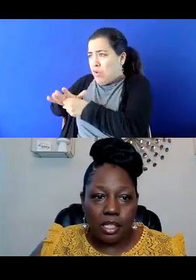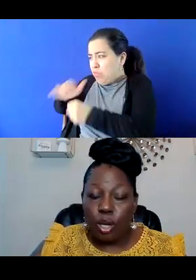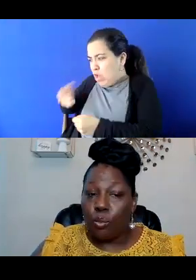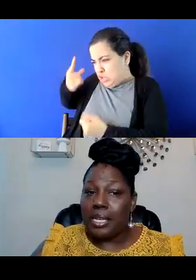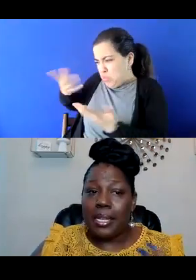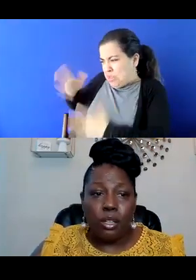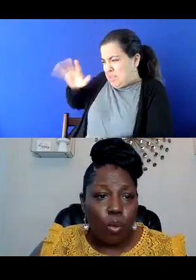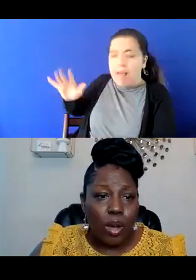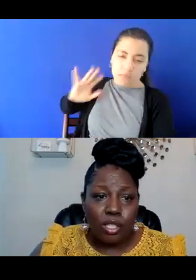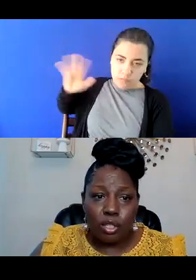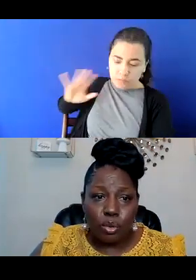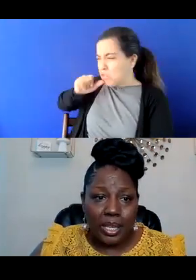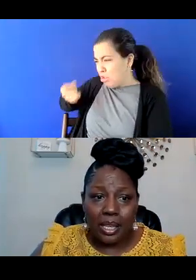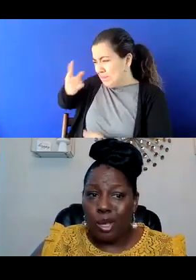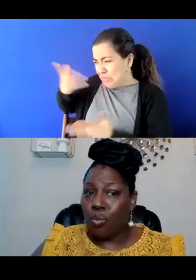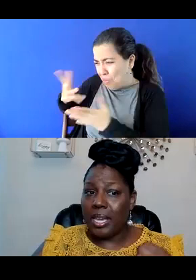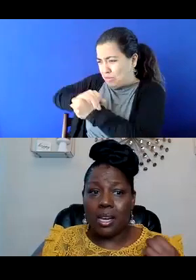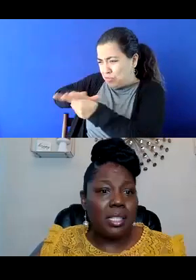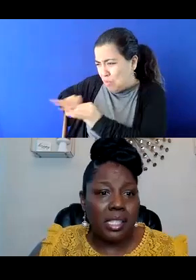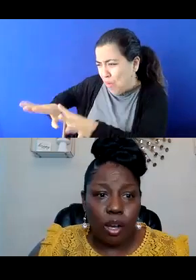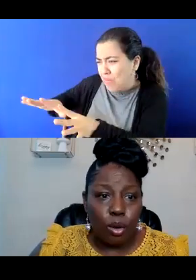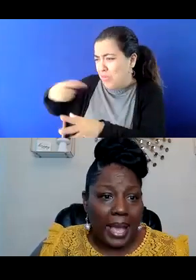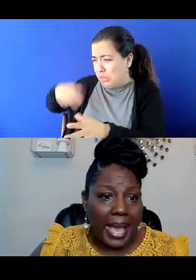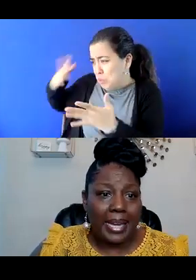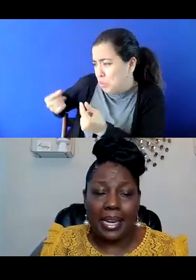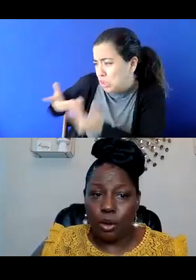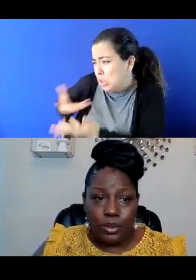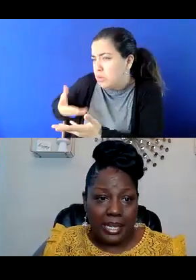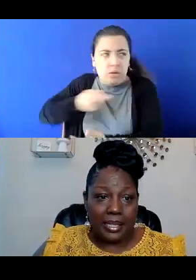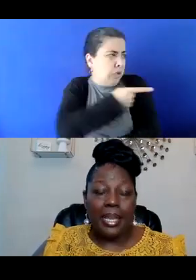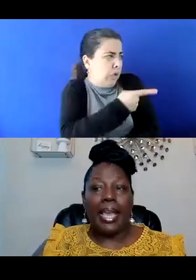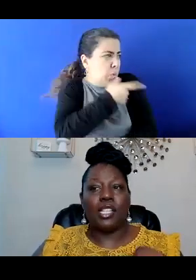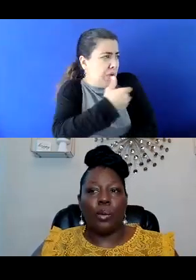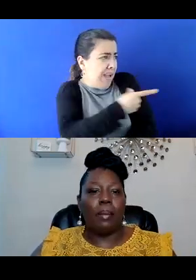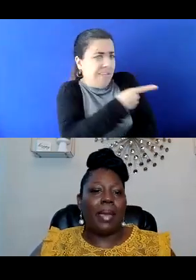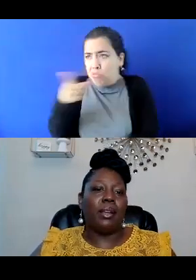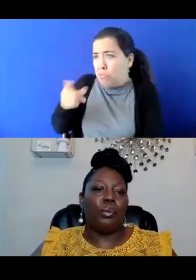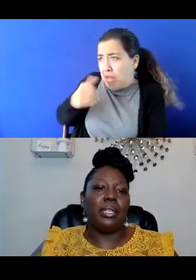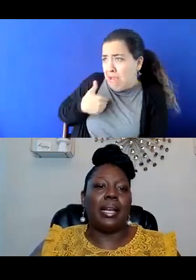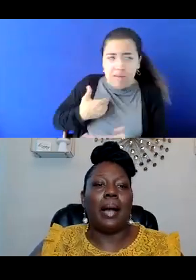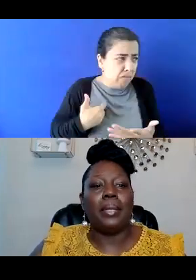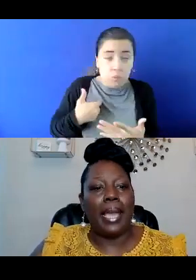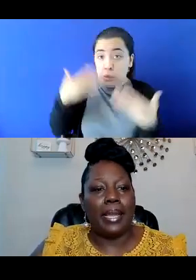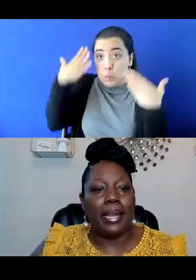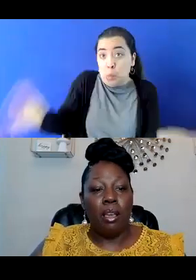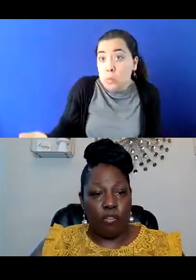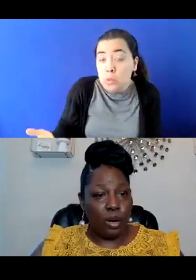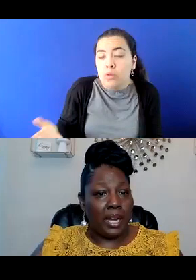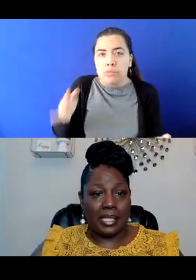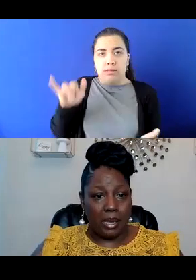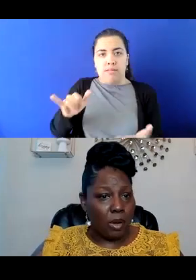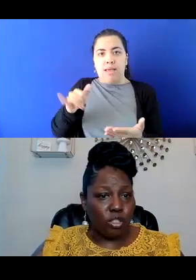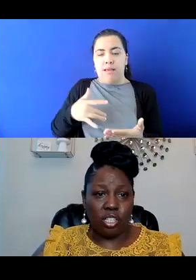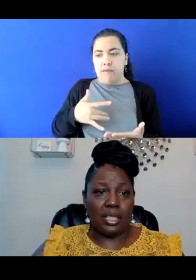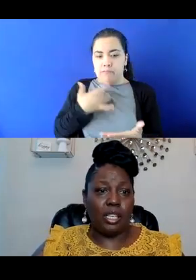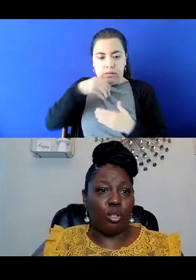it was. We didn't know what to do with it. We couldn't tell who had it and who didn't. And so it made it really complicated for